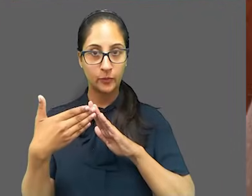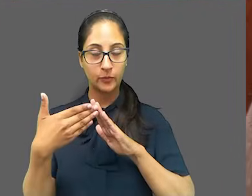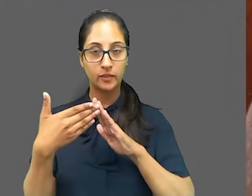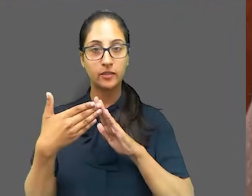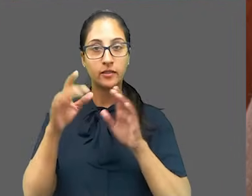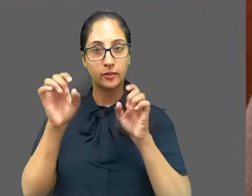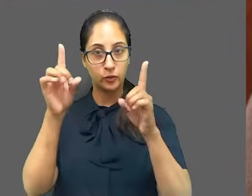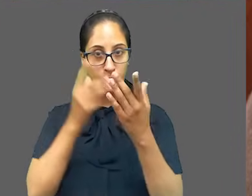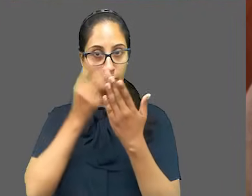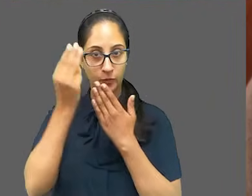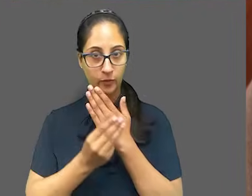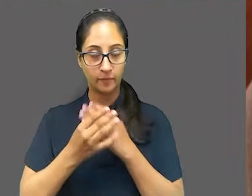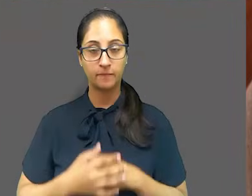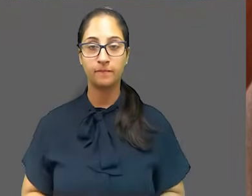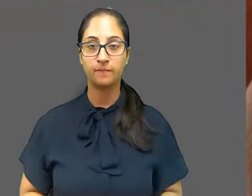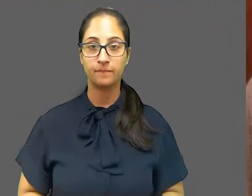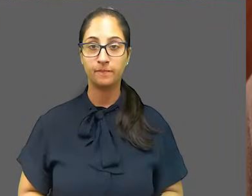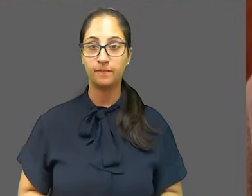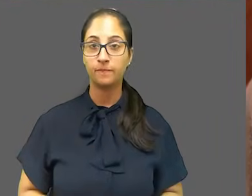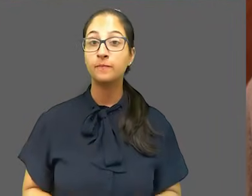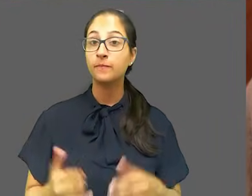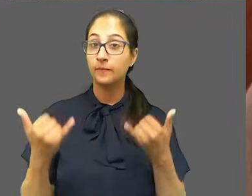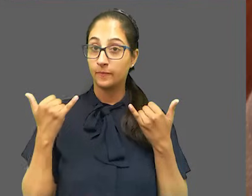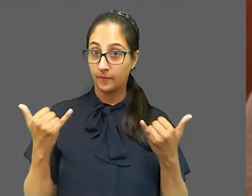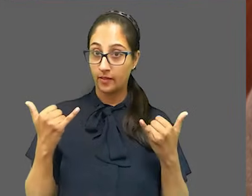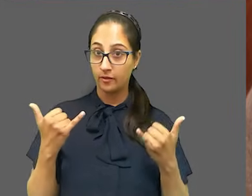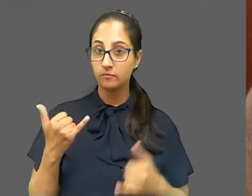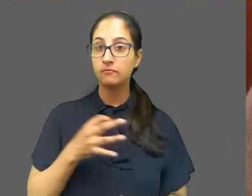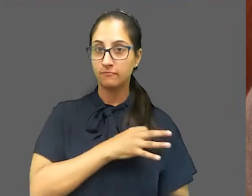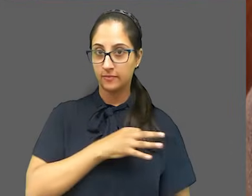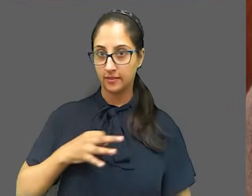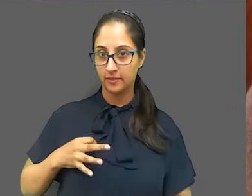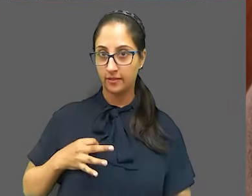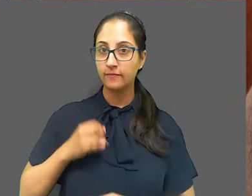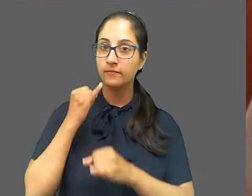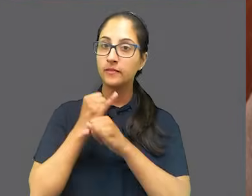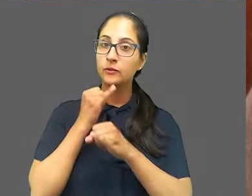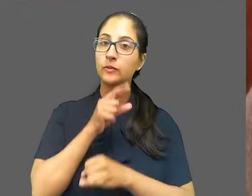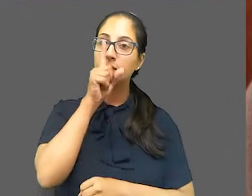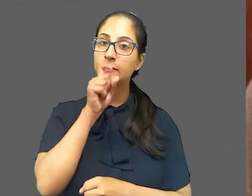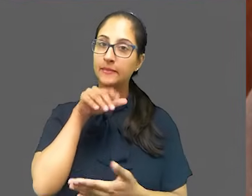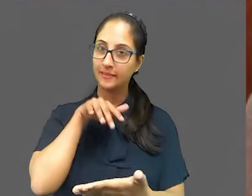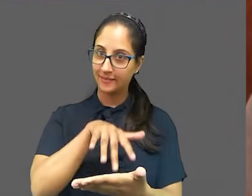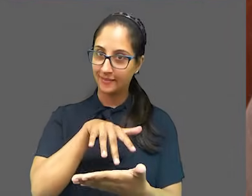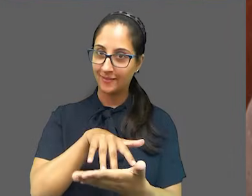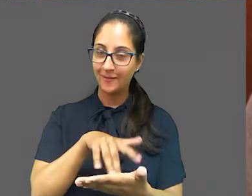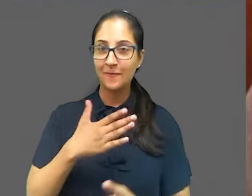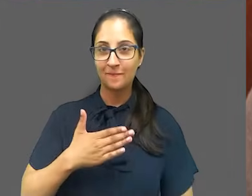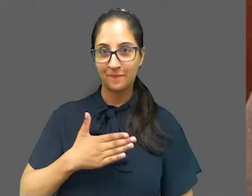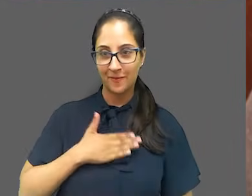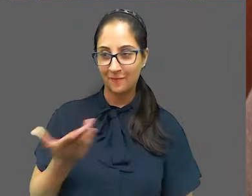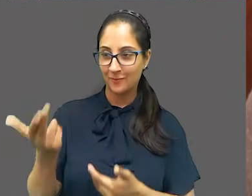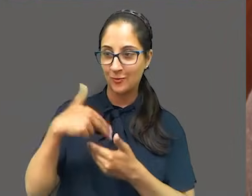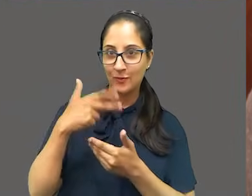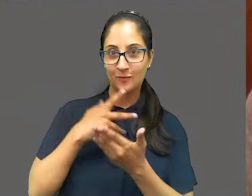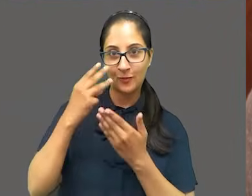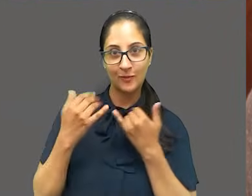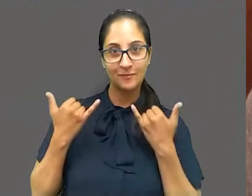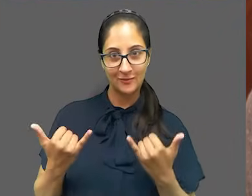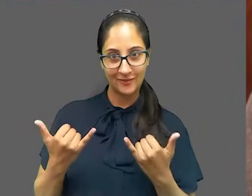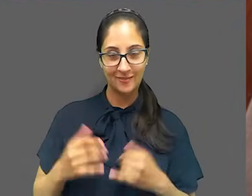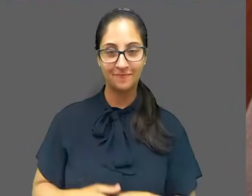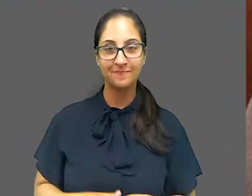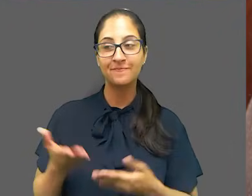educational programs. She currently serves as a member of the faculty of the Institute of Ismaili Studies, and I am pleased to have her join